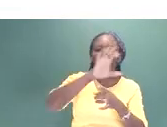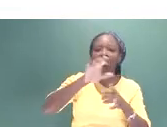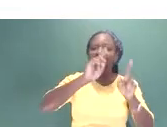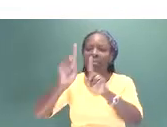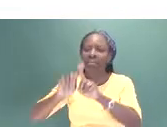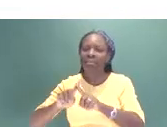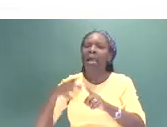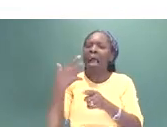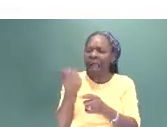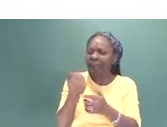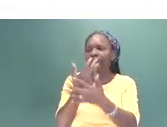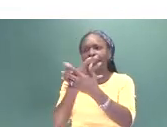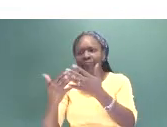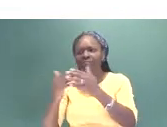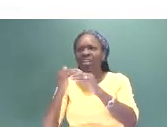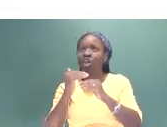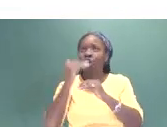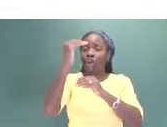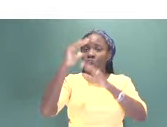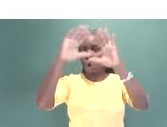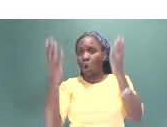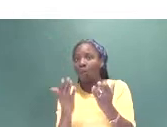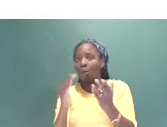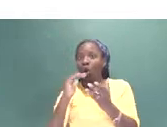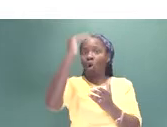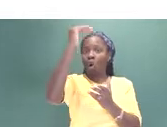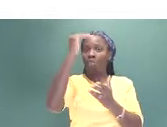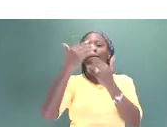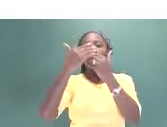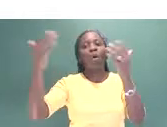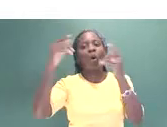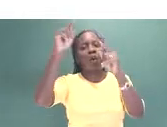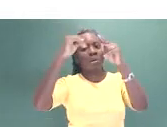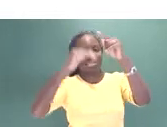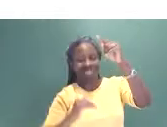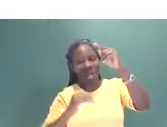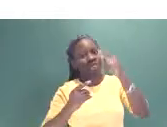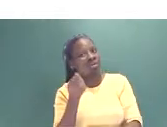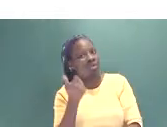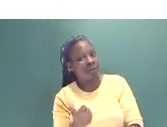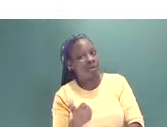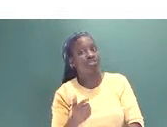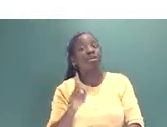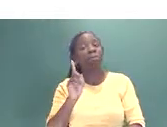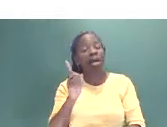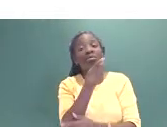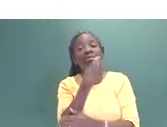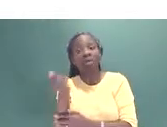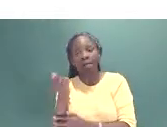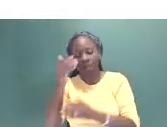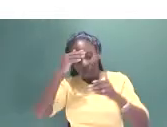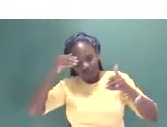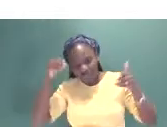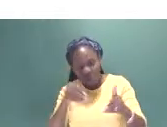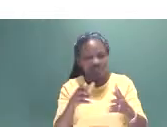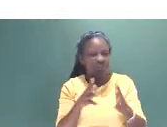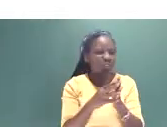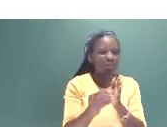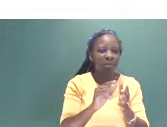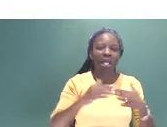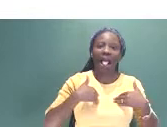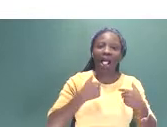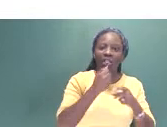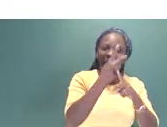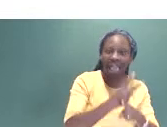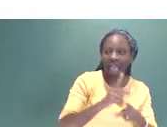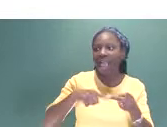in the global north than in the south, as you might expect, and some of them look at particular aspects, so about access to healthcare or